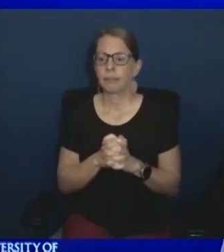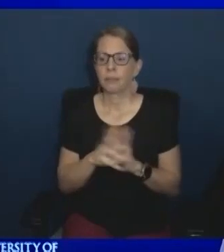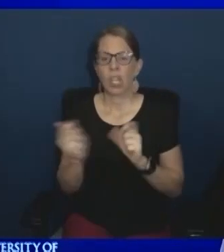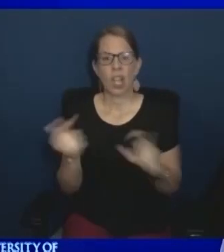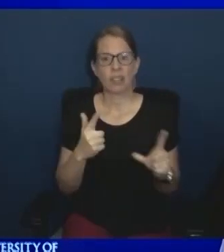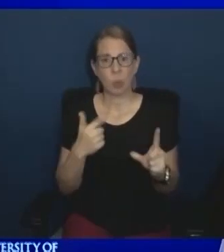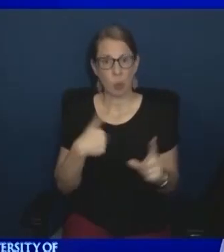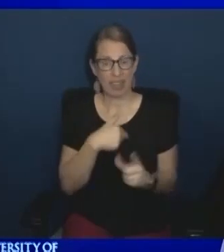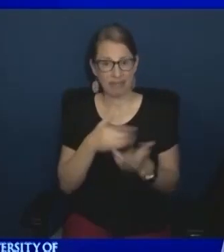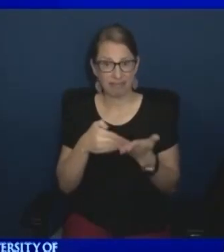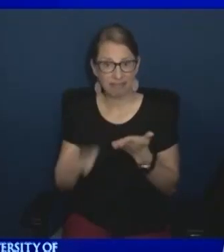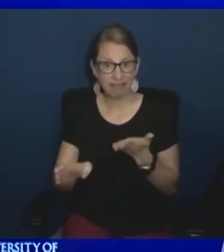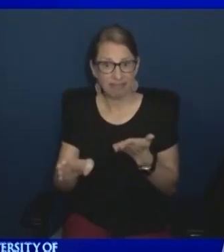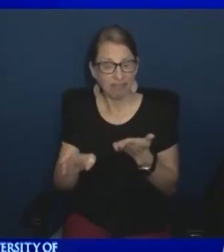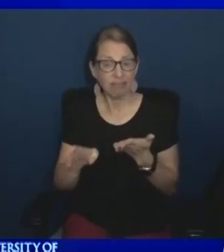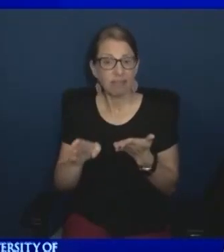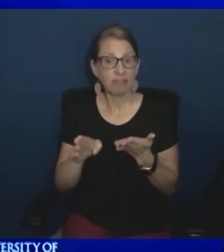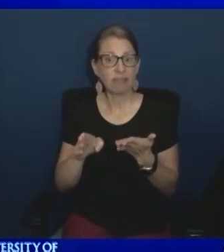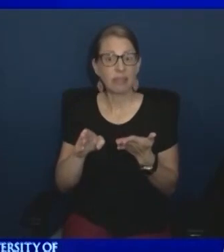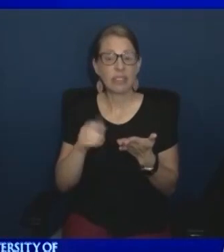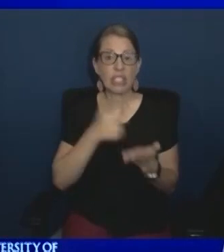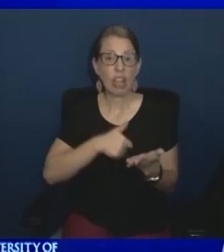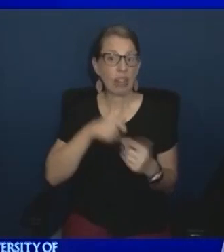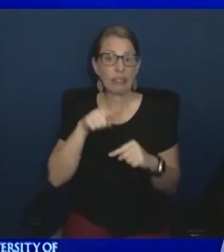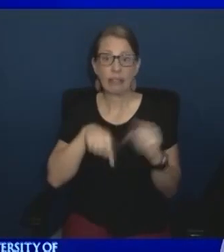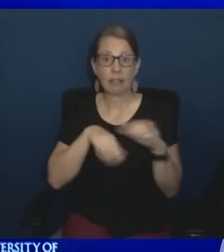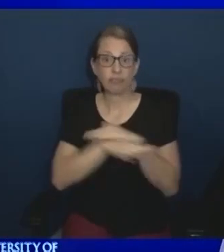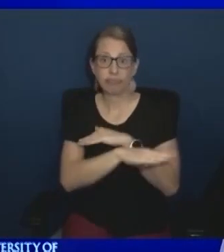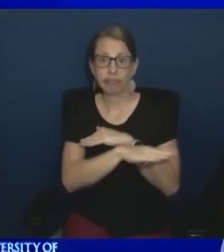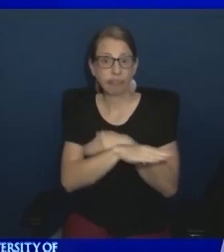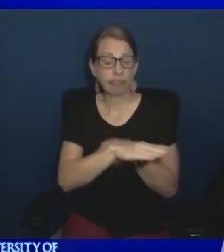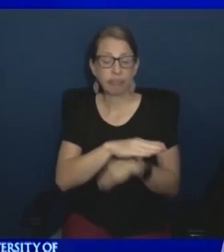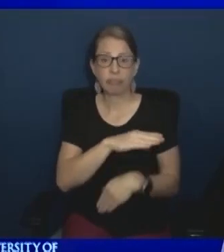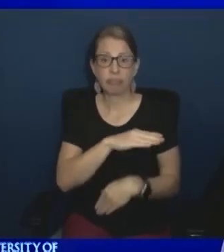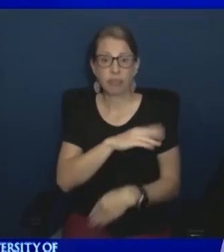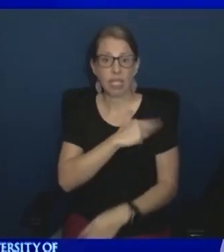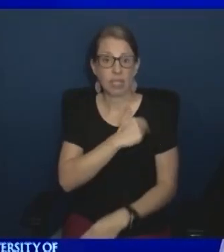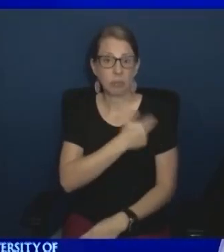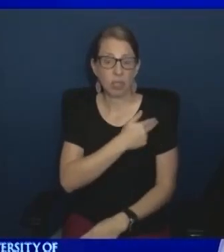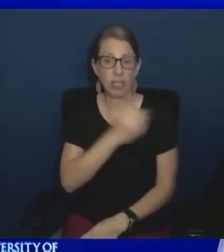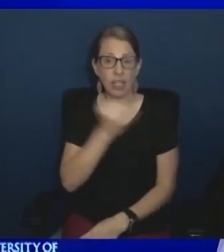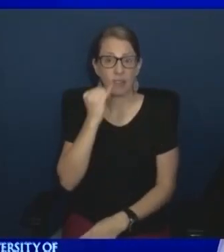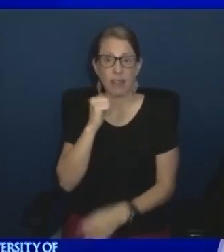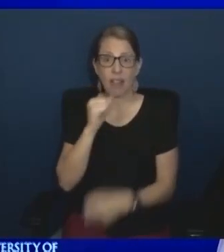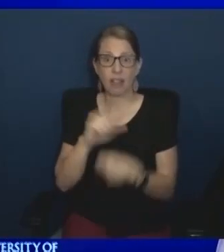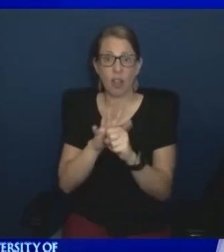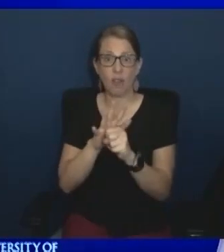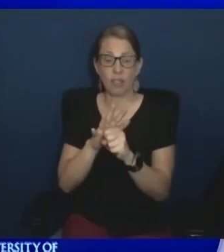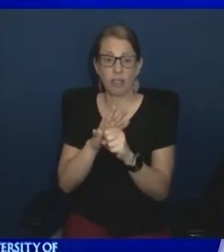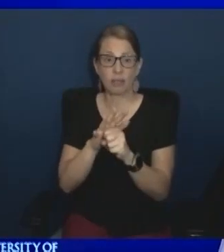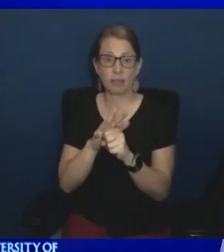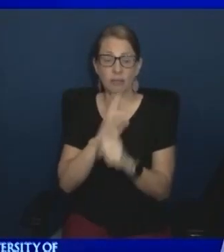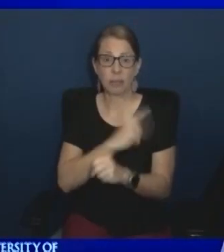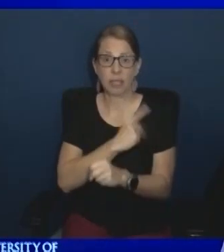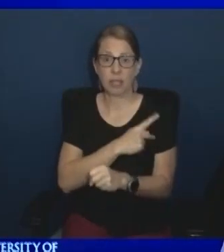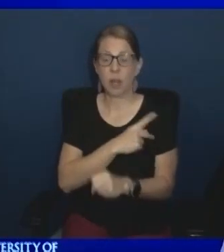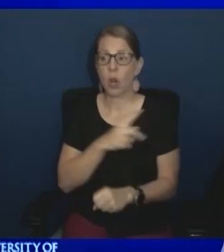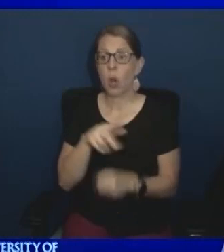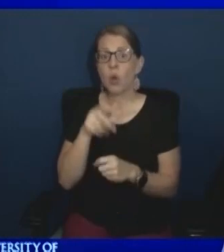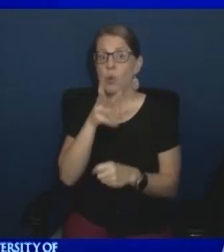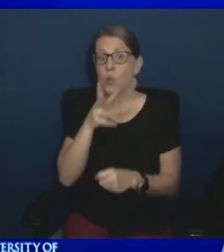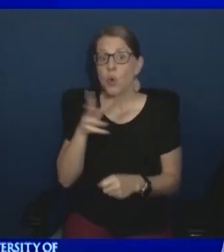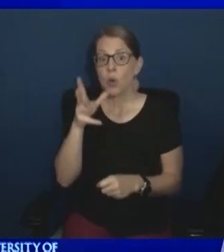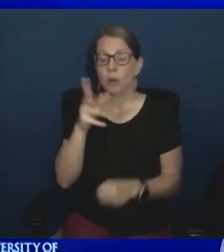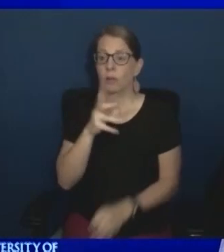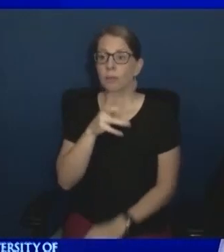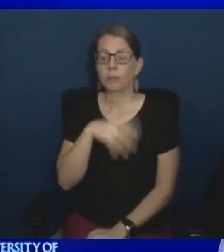certainly seen stories, and we know that there are other hospitals, especially rural or critical access hospitals, that don't have the capacity to